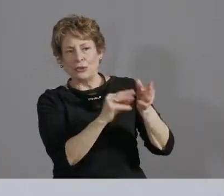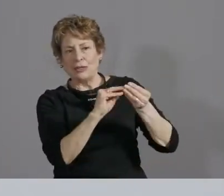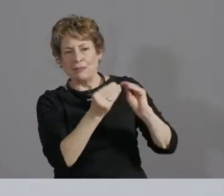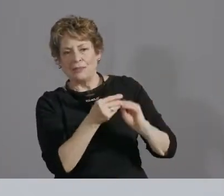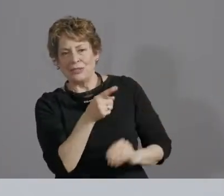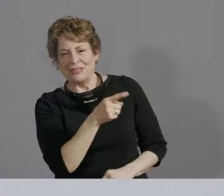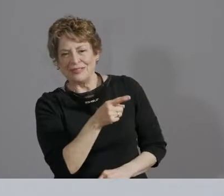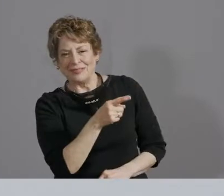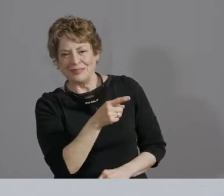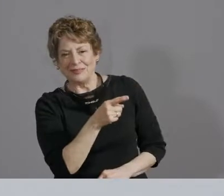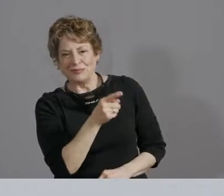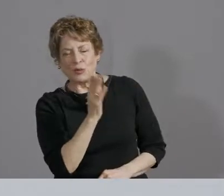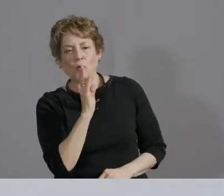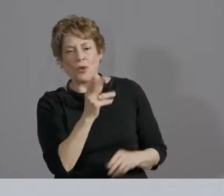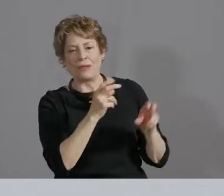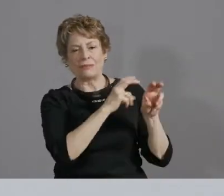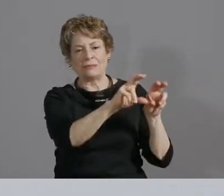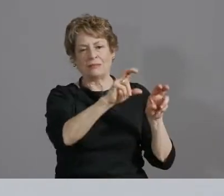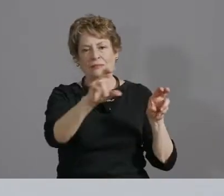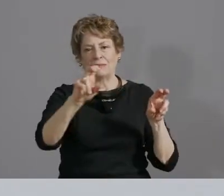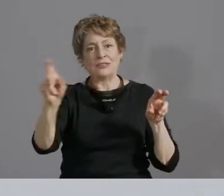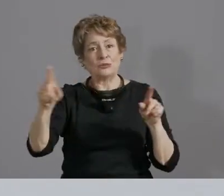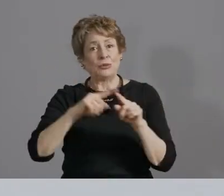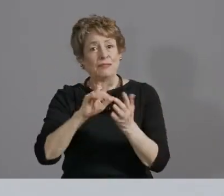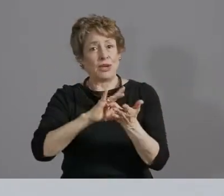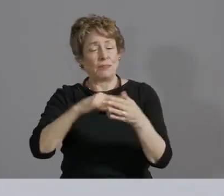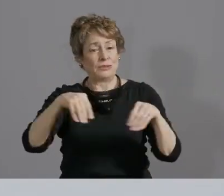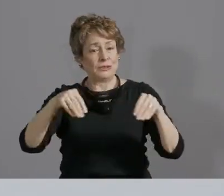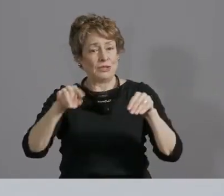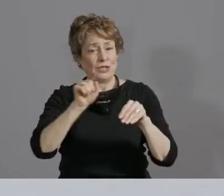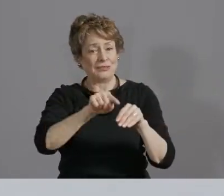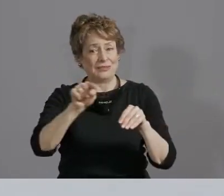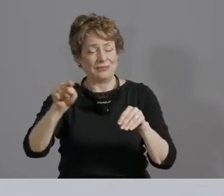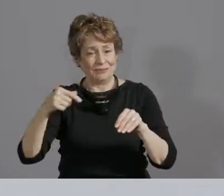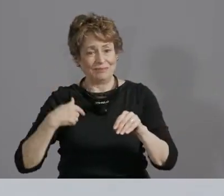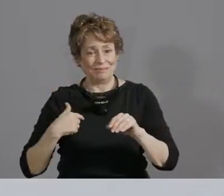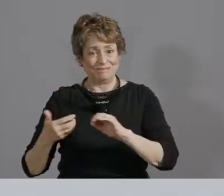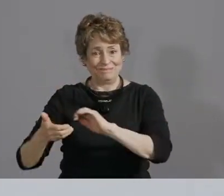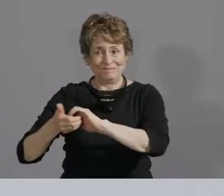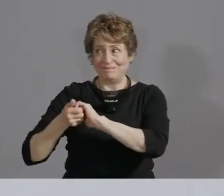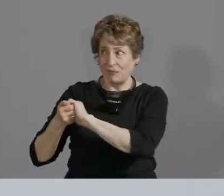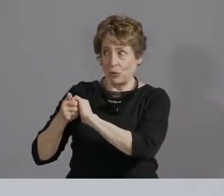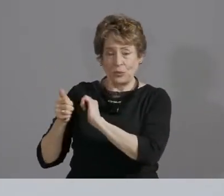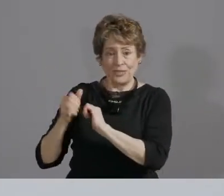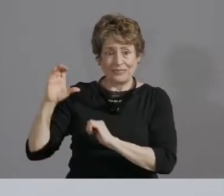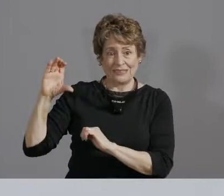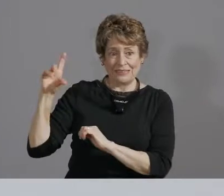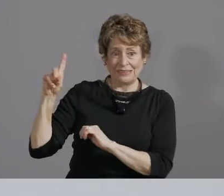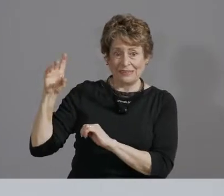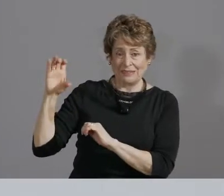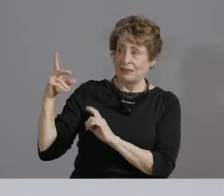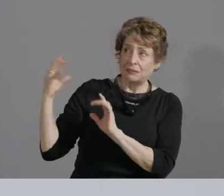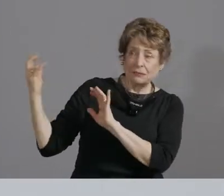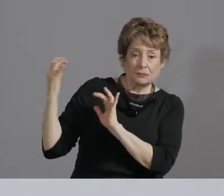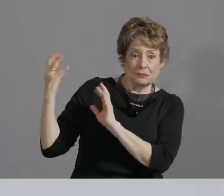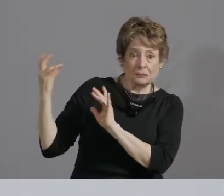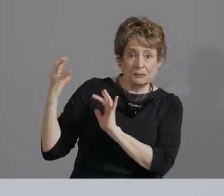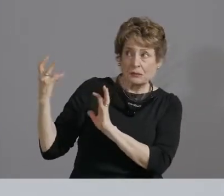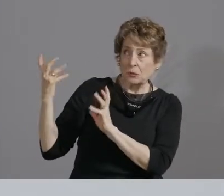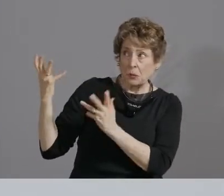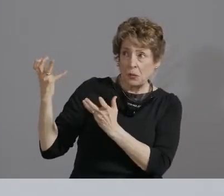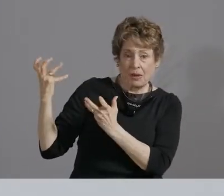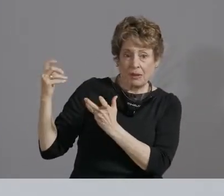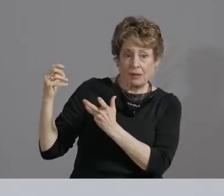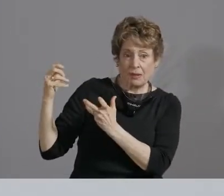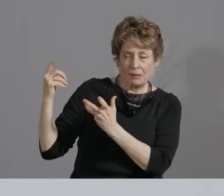with CDC to identify because really what we want to do is target some of those pharmacies and some of those hard to reach communities so that